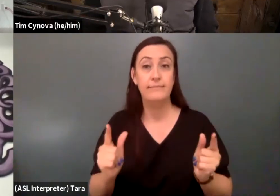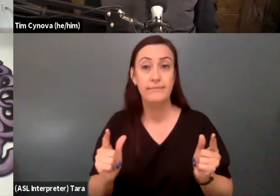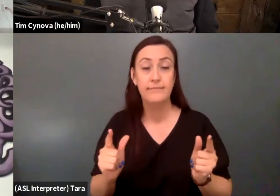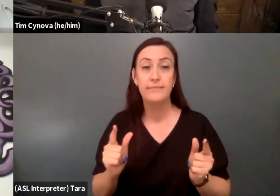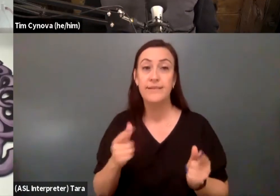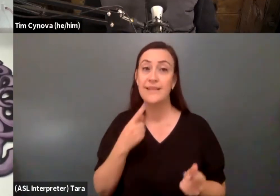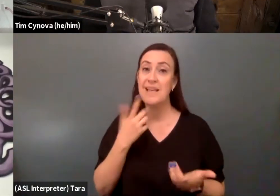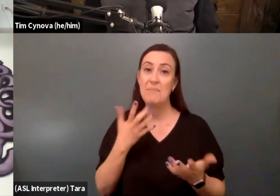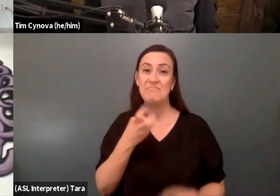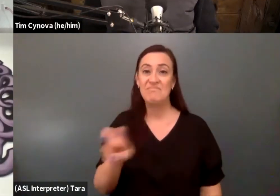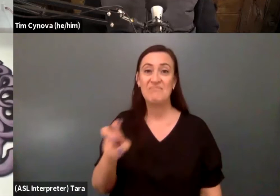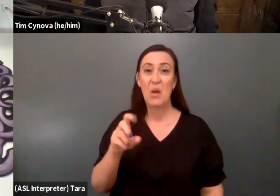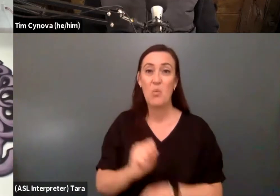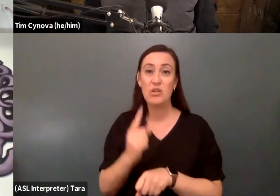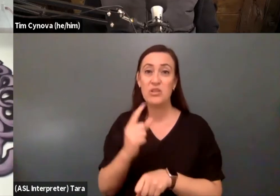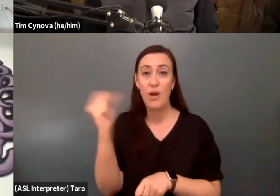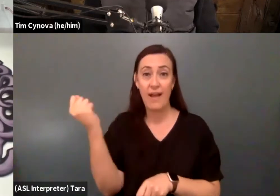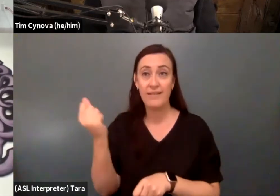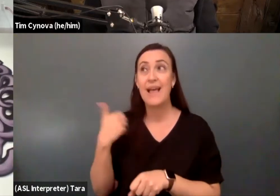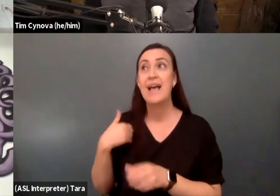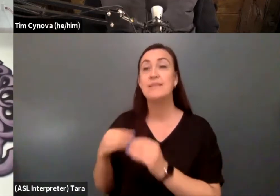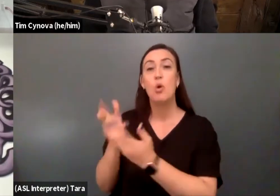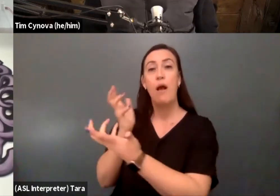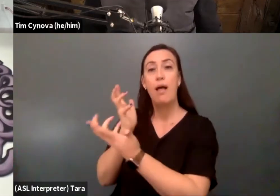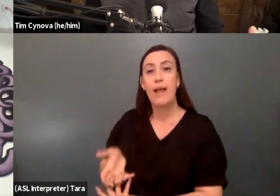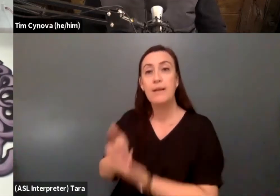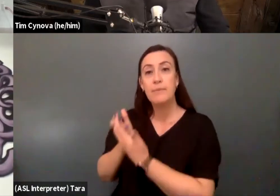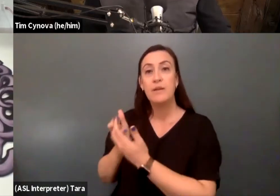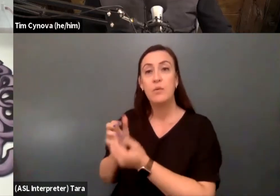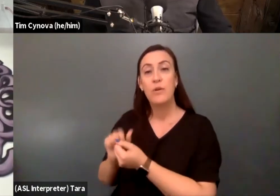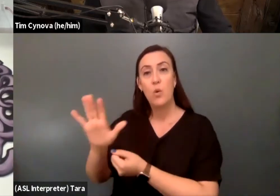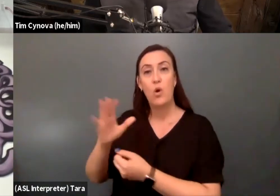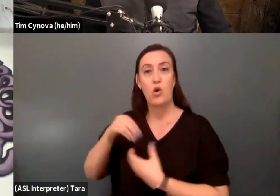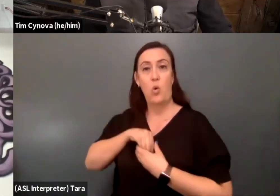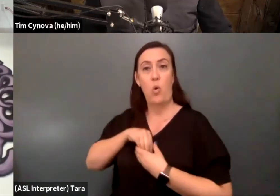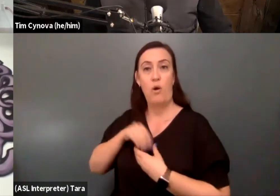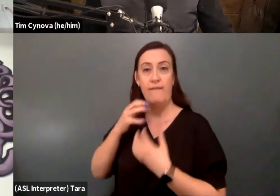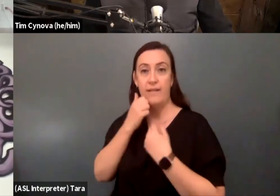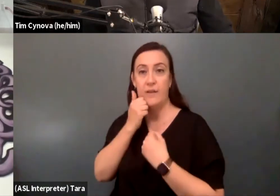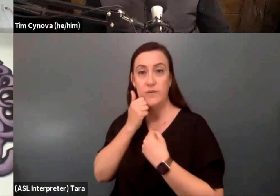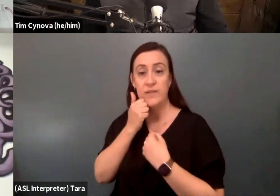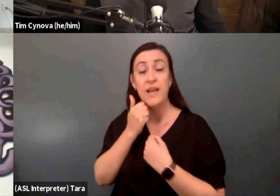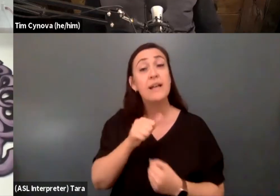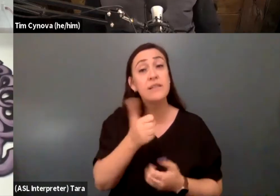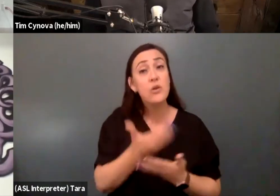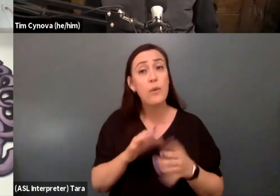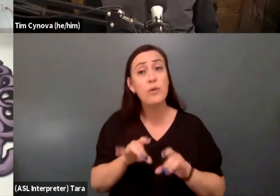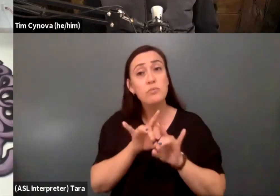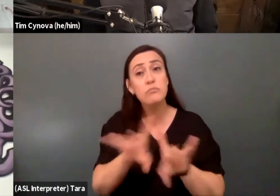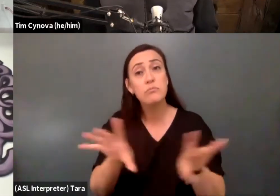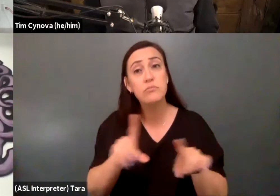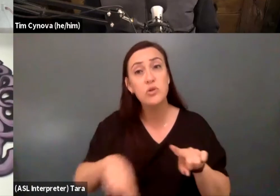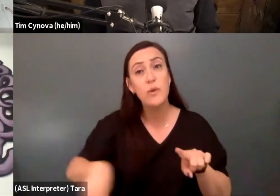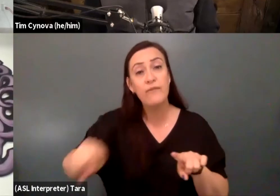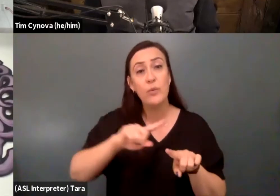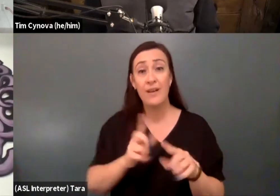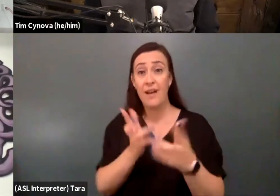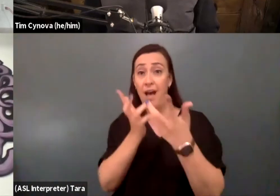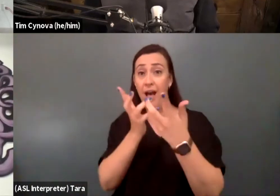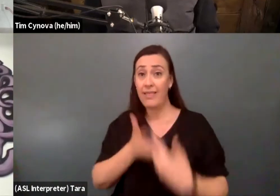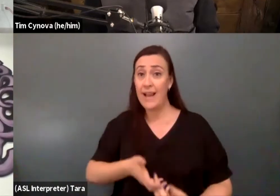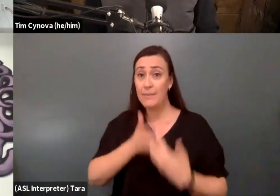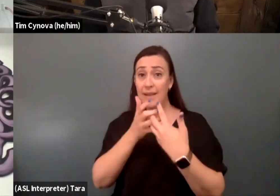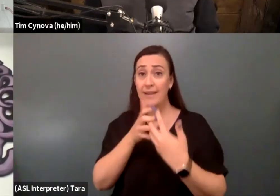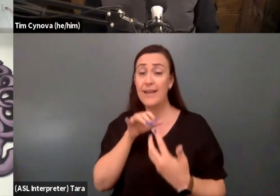place to work that has more alignment with your core values. And that's another thing I wanted to say to everyone. You know, alignment is